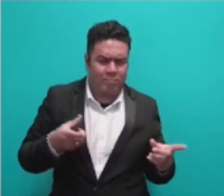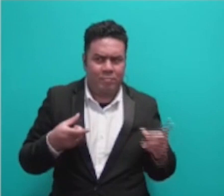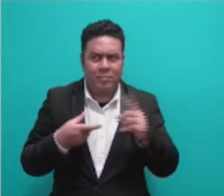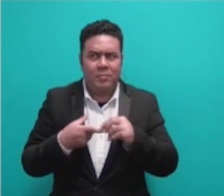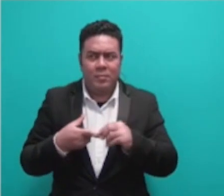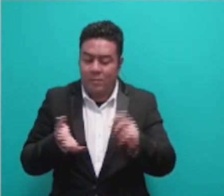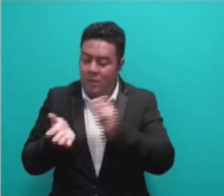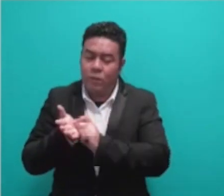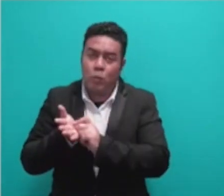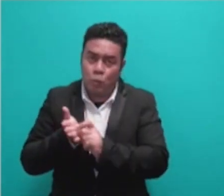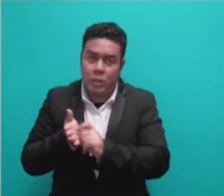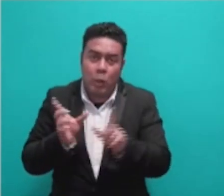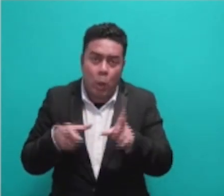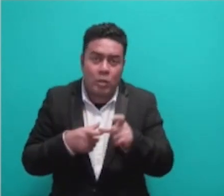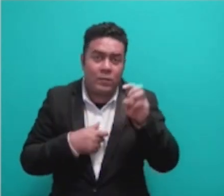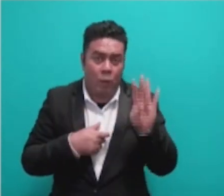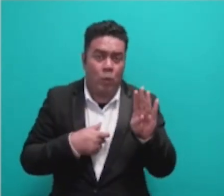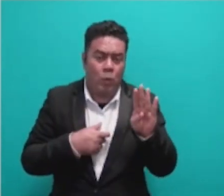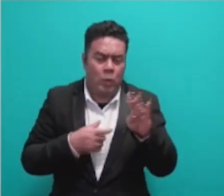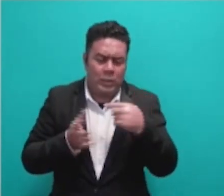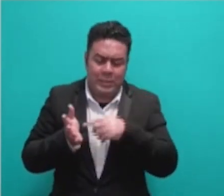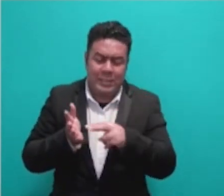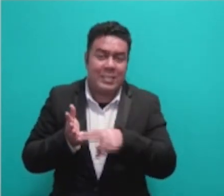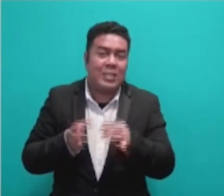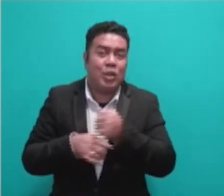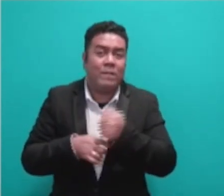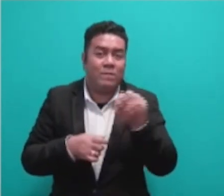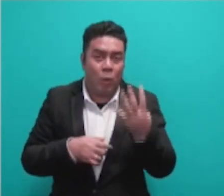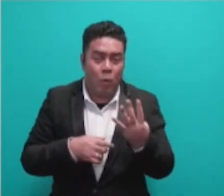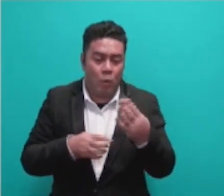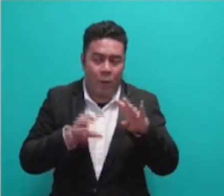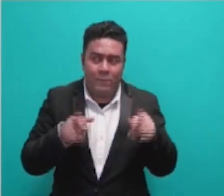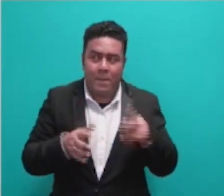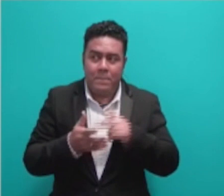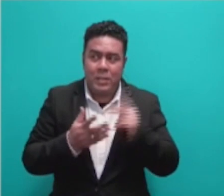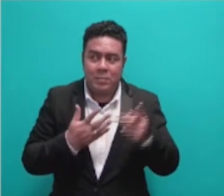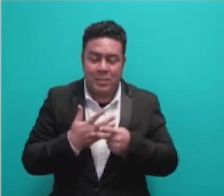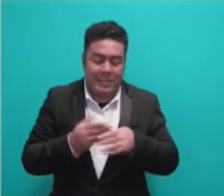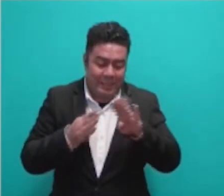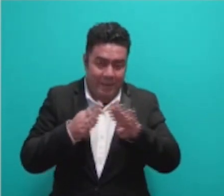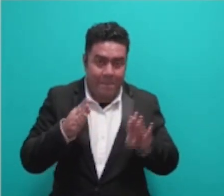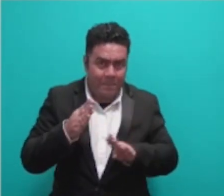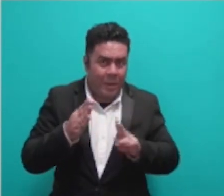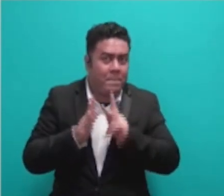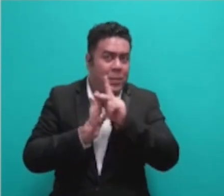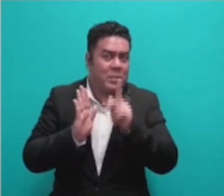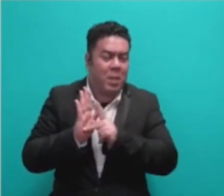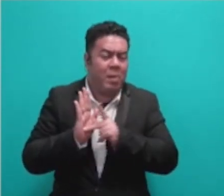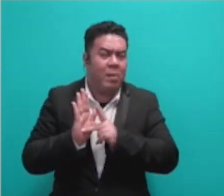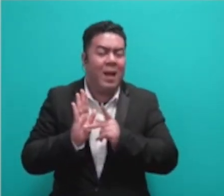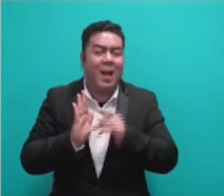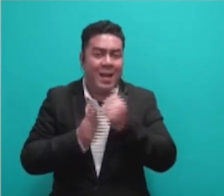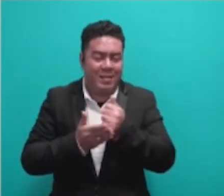read clause 4 there, that is section 4 of the Principal Act, subsection 4 of the Principal Act, will